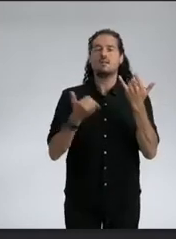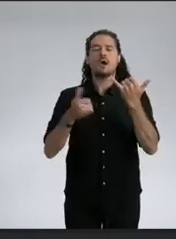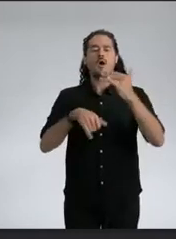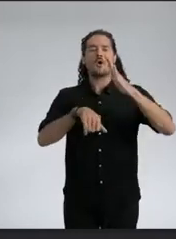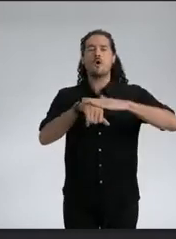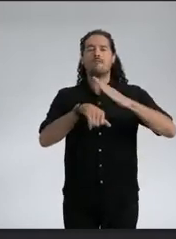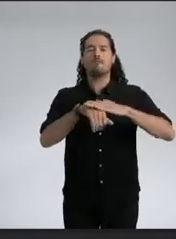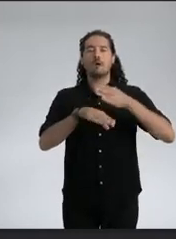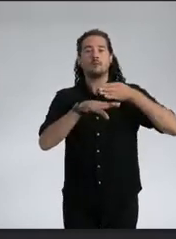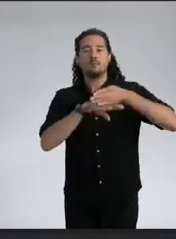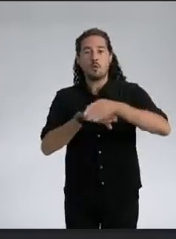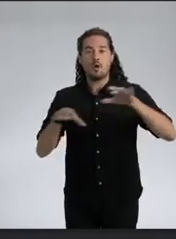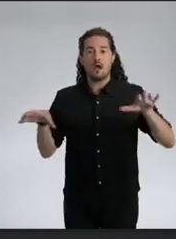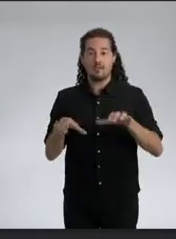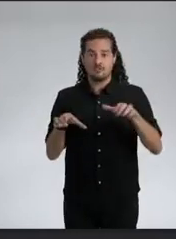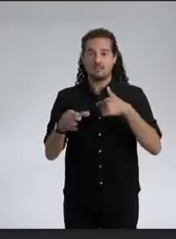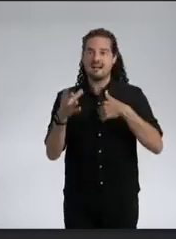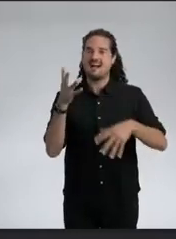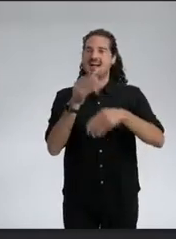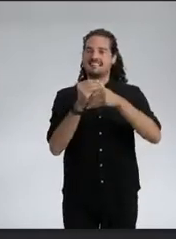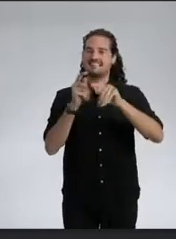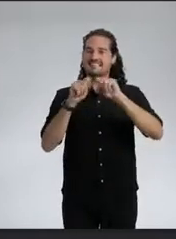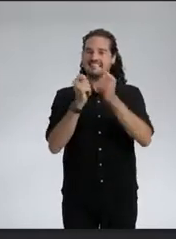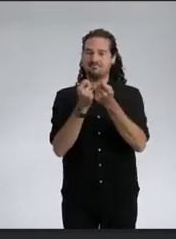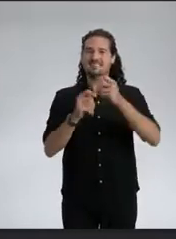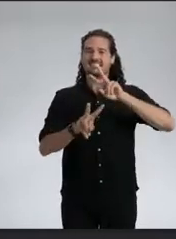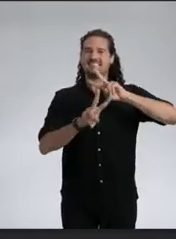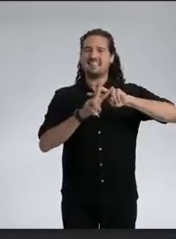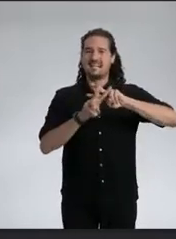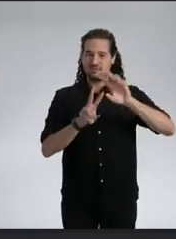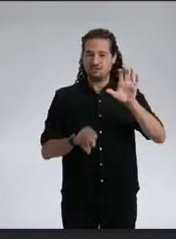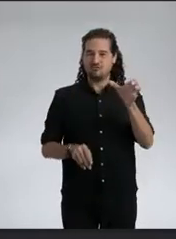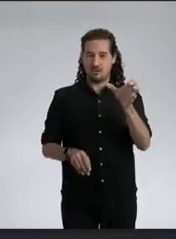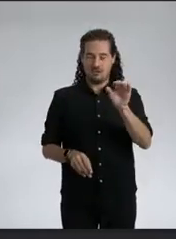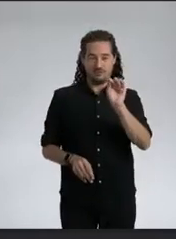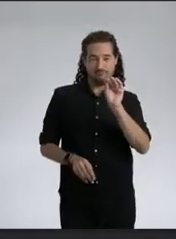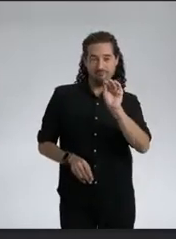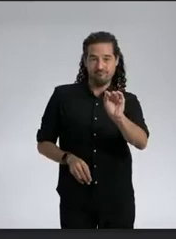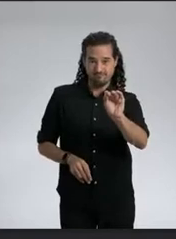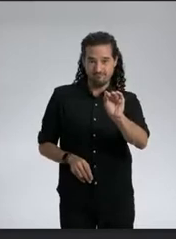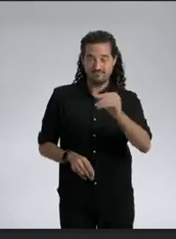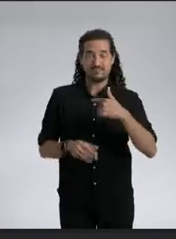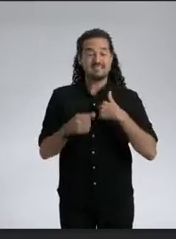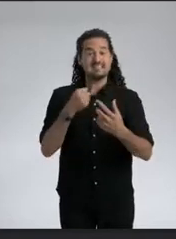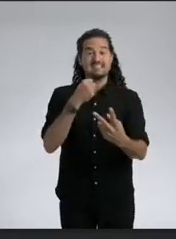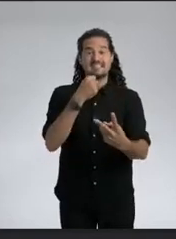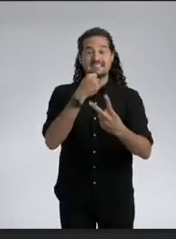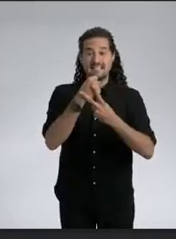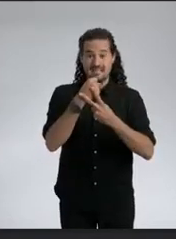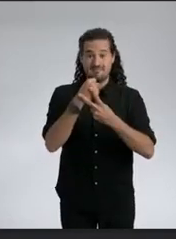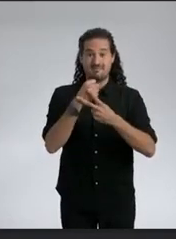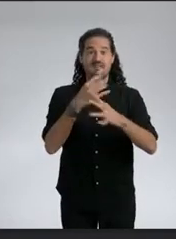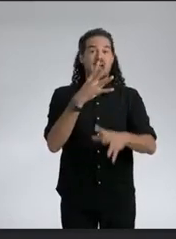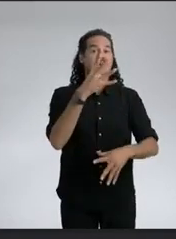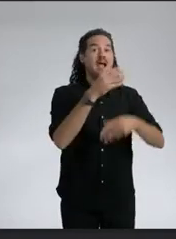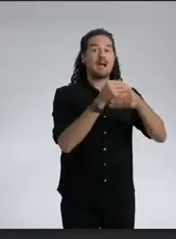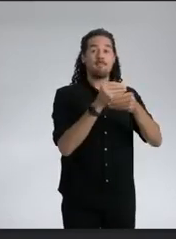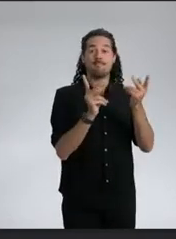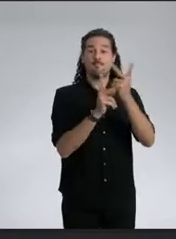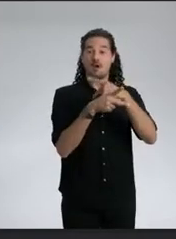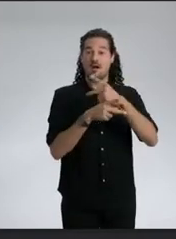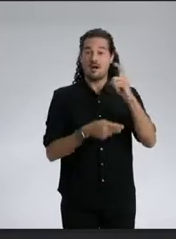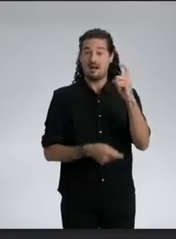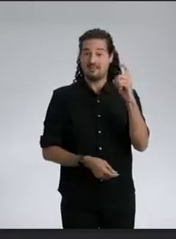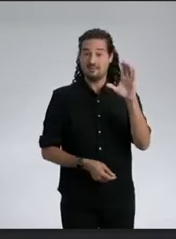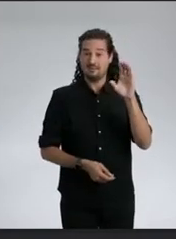team's Slack channel. By clicking Save, our workflow has been added to our product on Xcode Cloud. Now, my